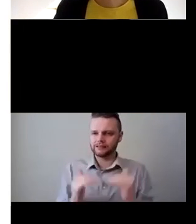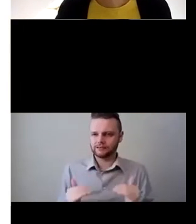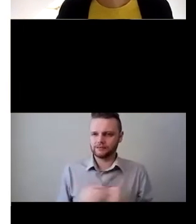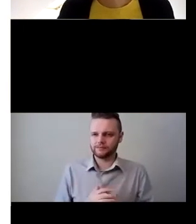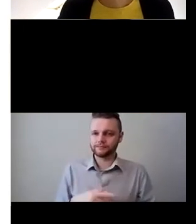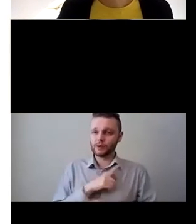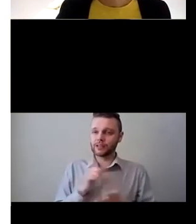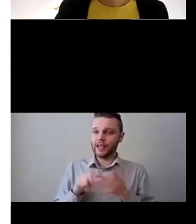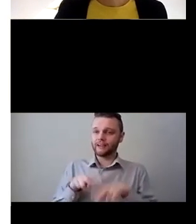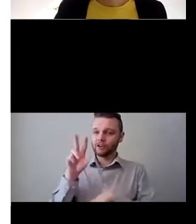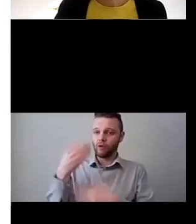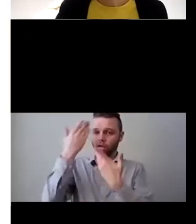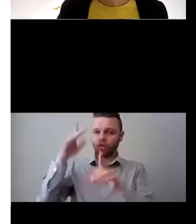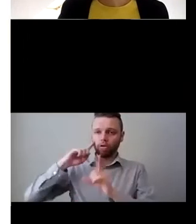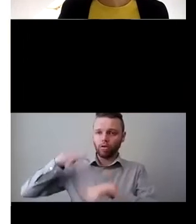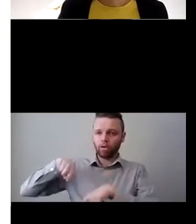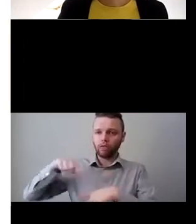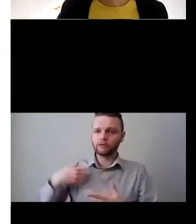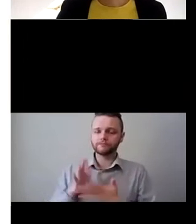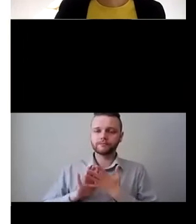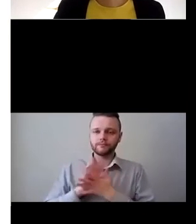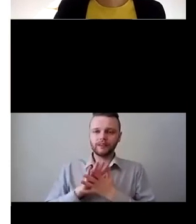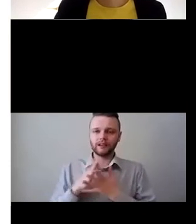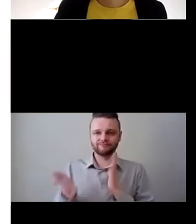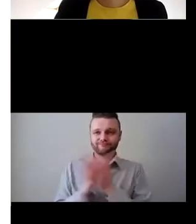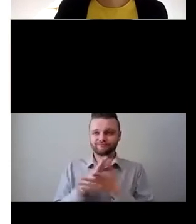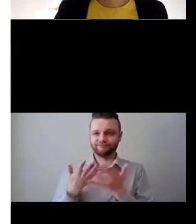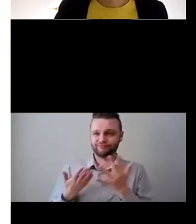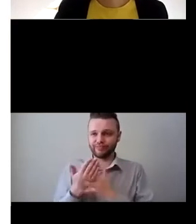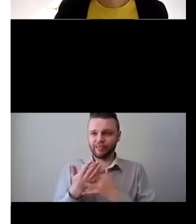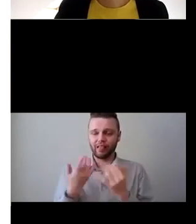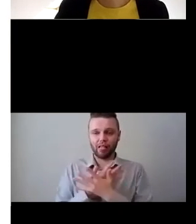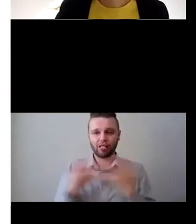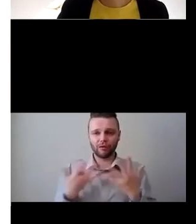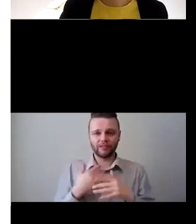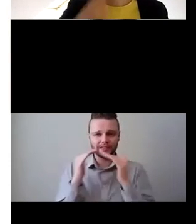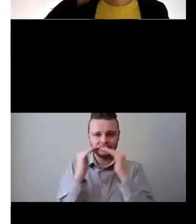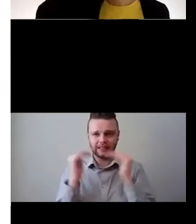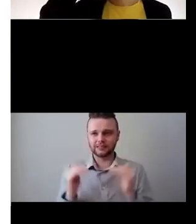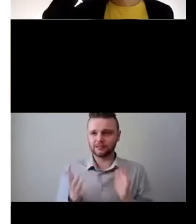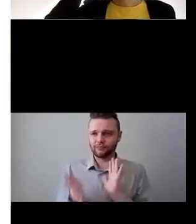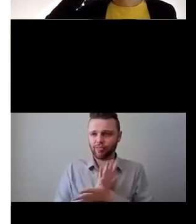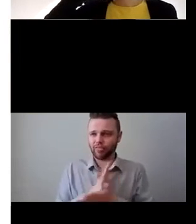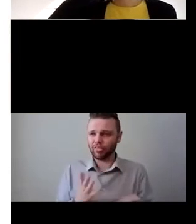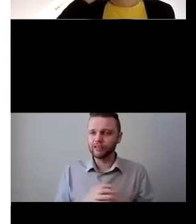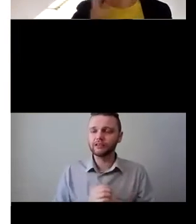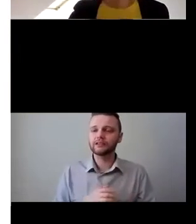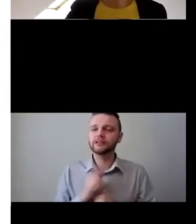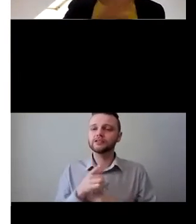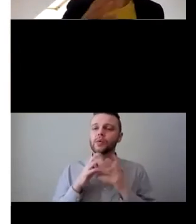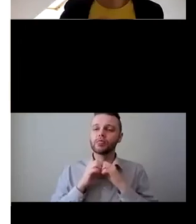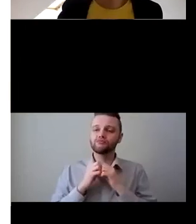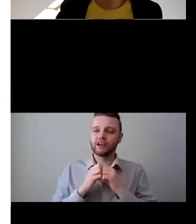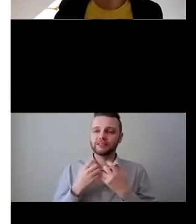the case, it really violates a lot of these standards. So in practice, there may be